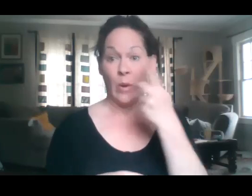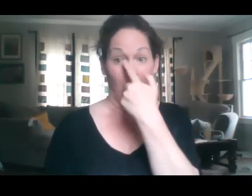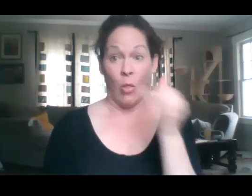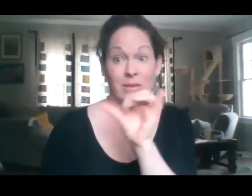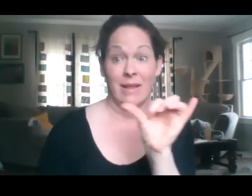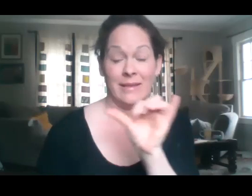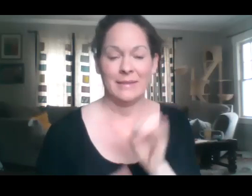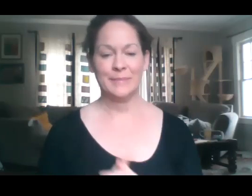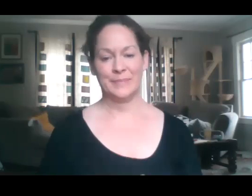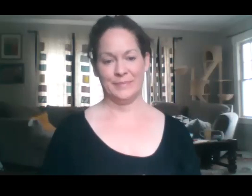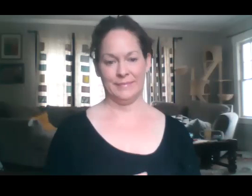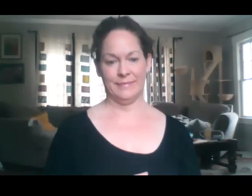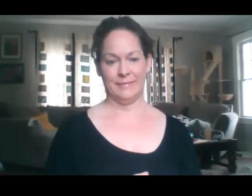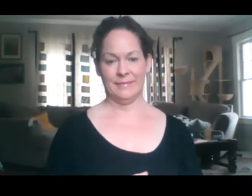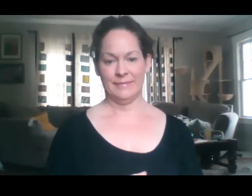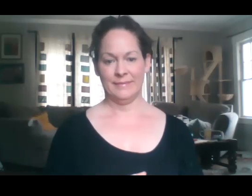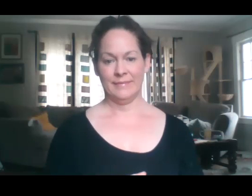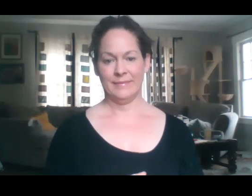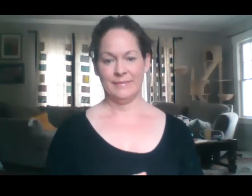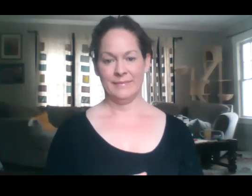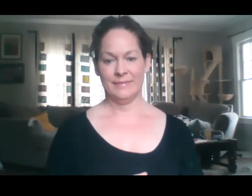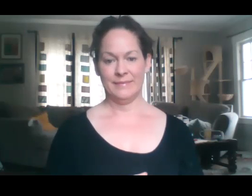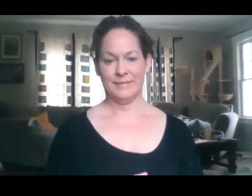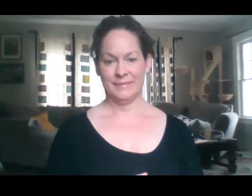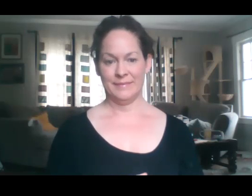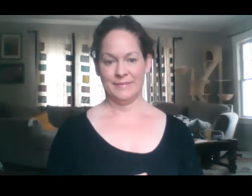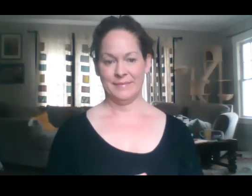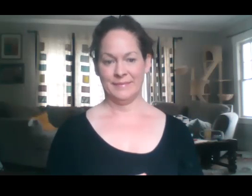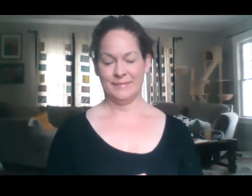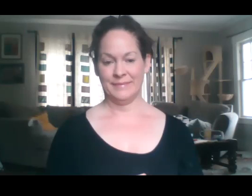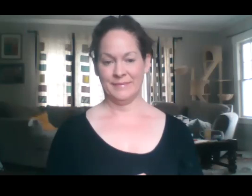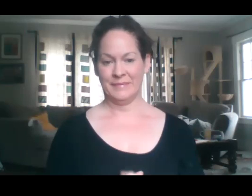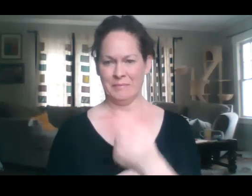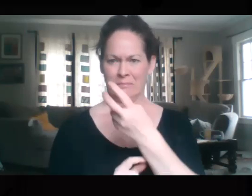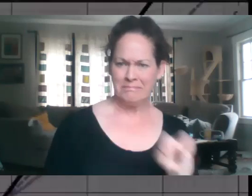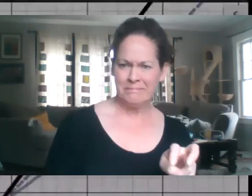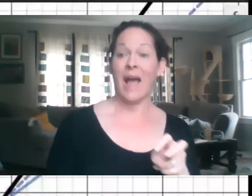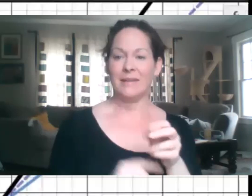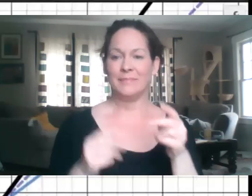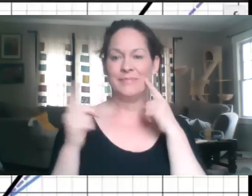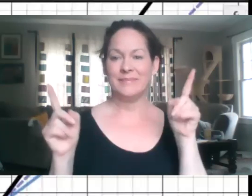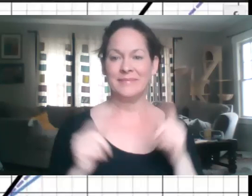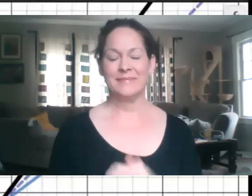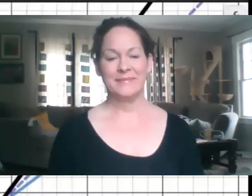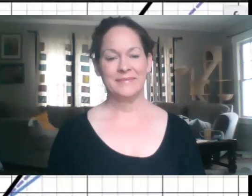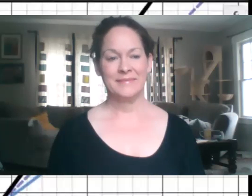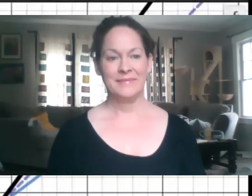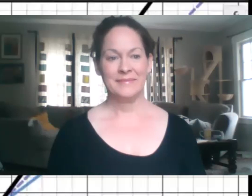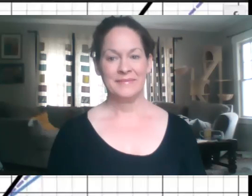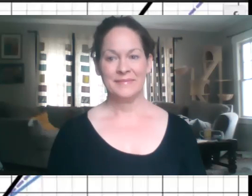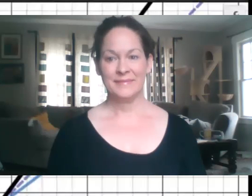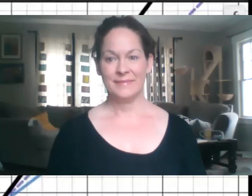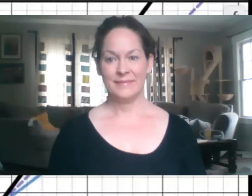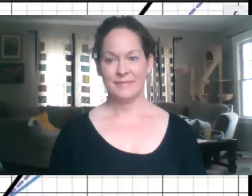2 and x minus 2 cube root. So come back here. Okay, it did switch over